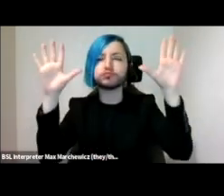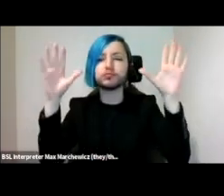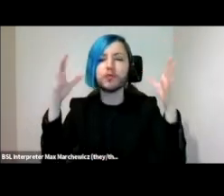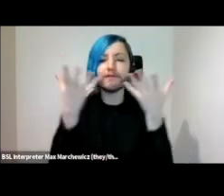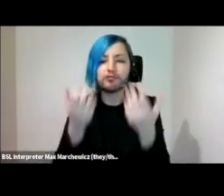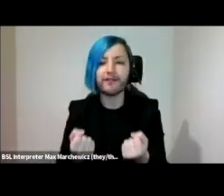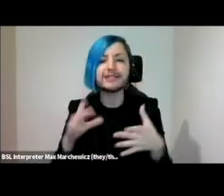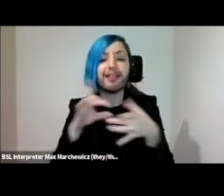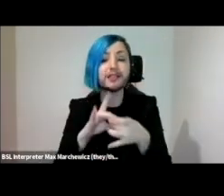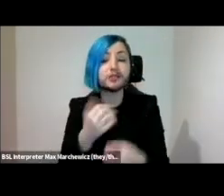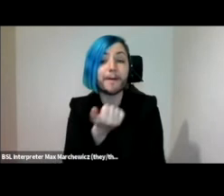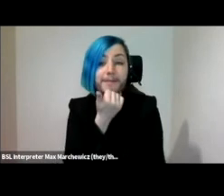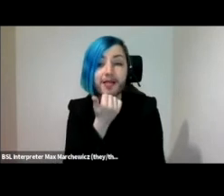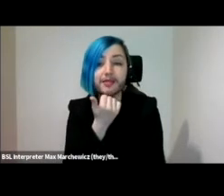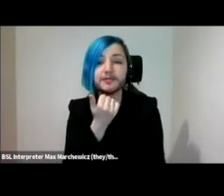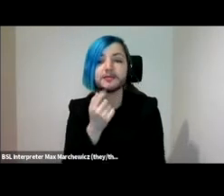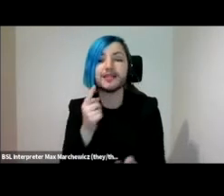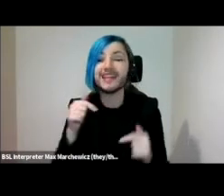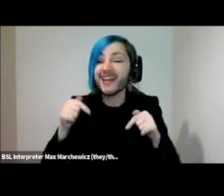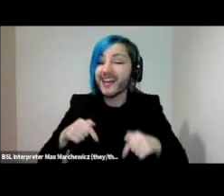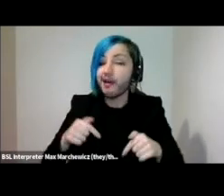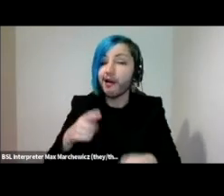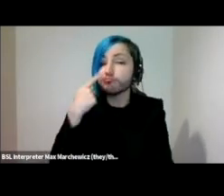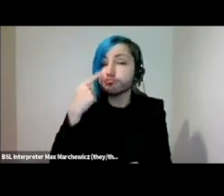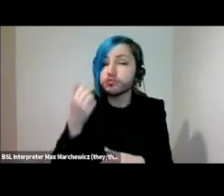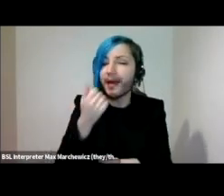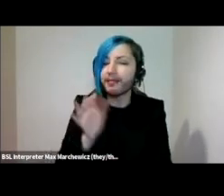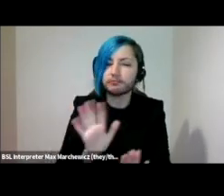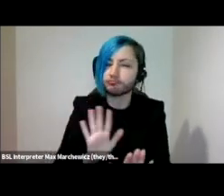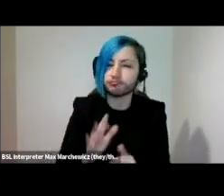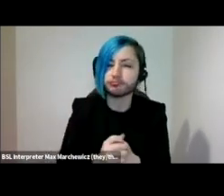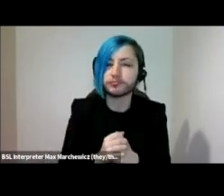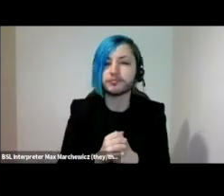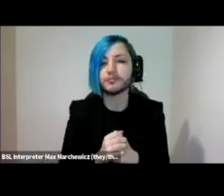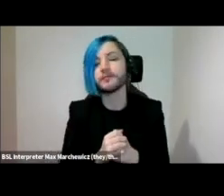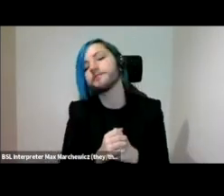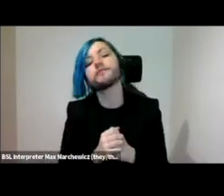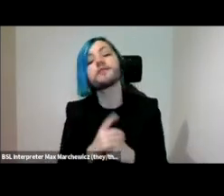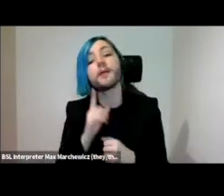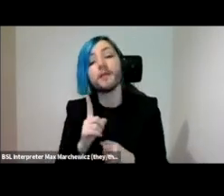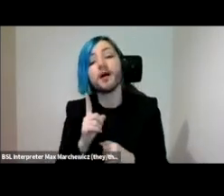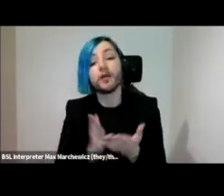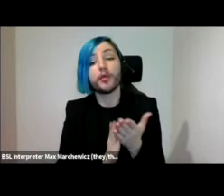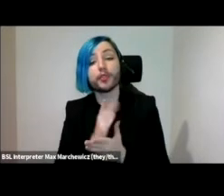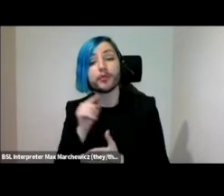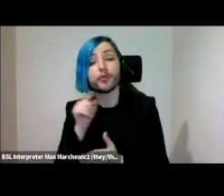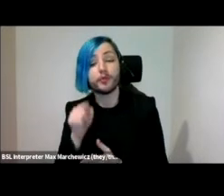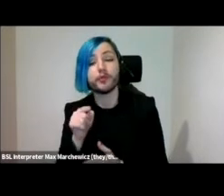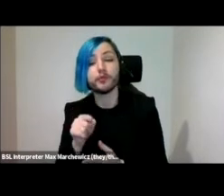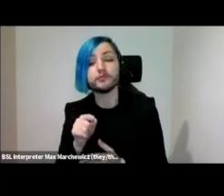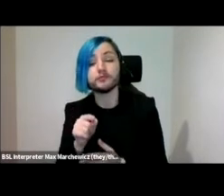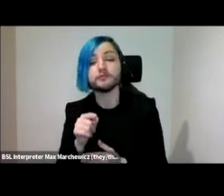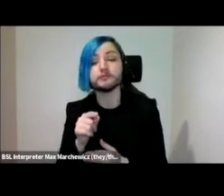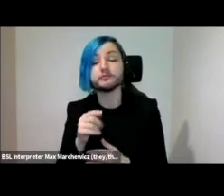footing. Though here we're not going to look at the mathematics. We can, fortunately, use